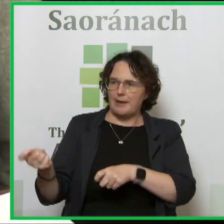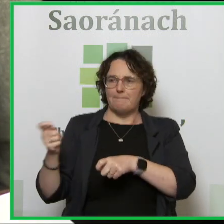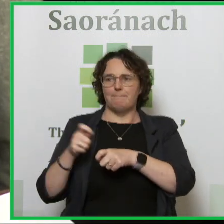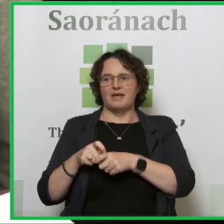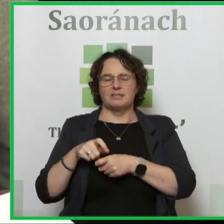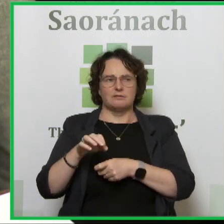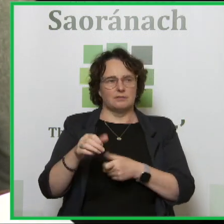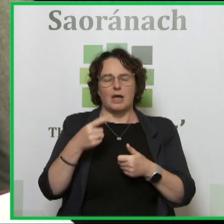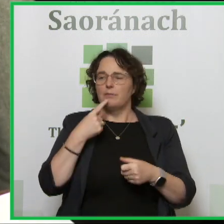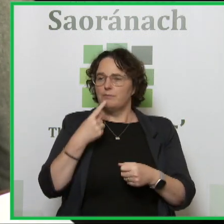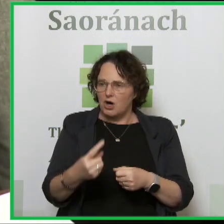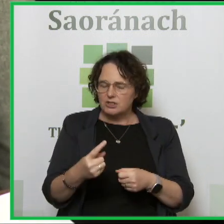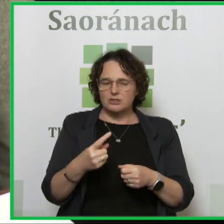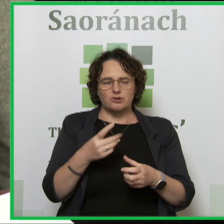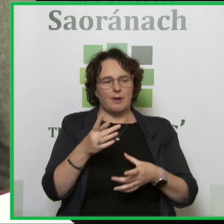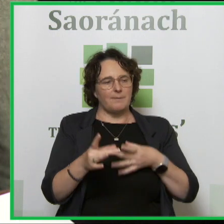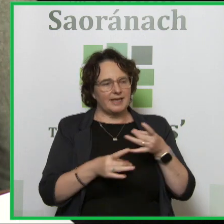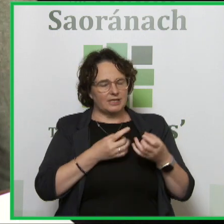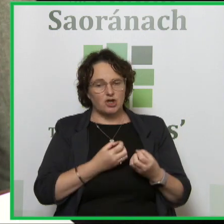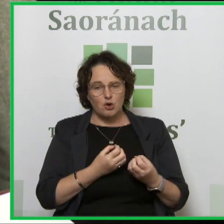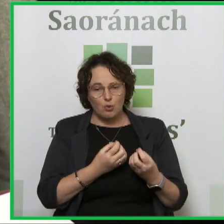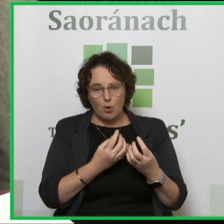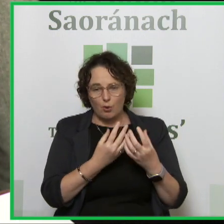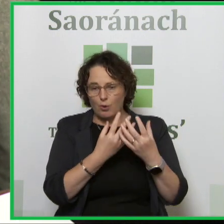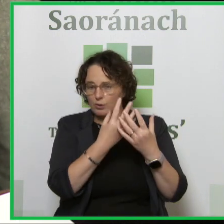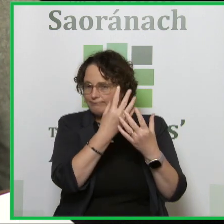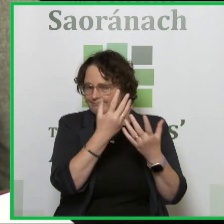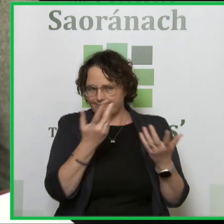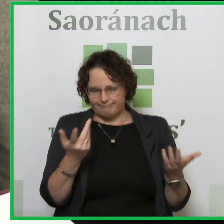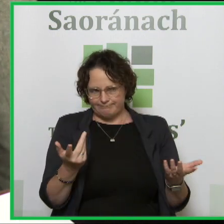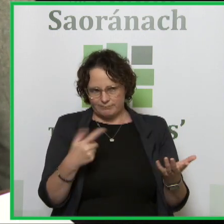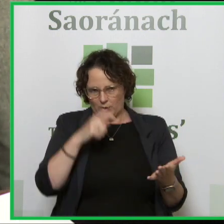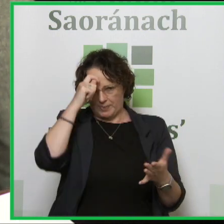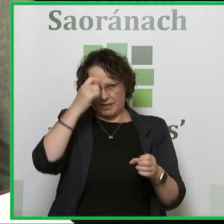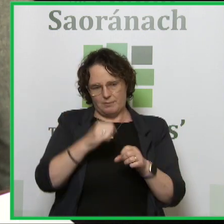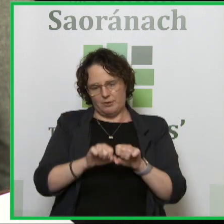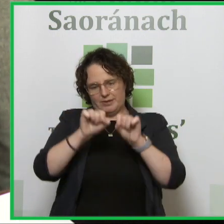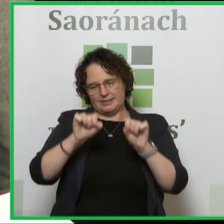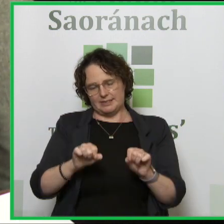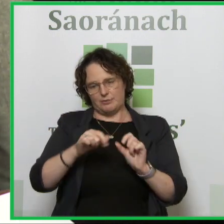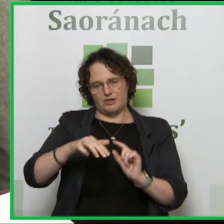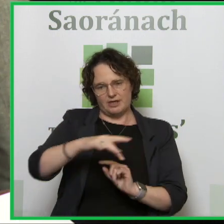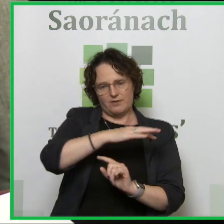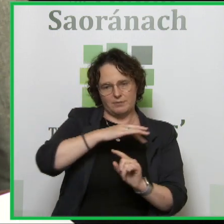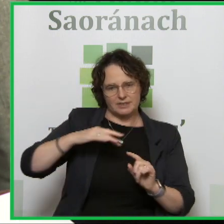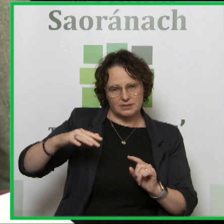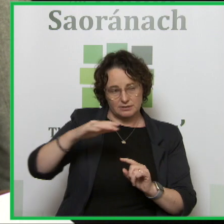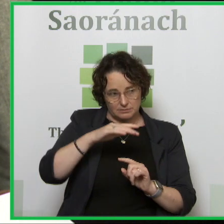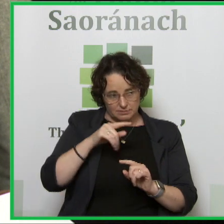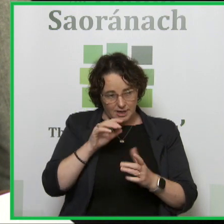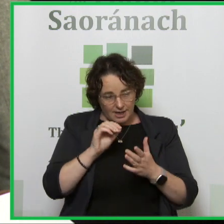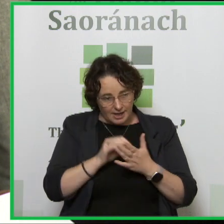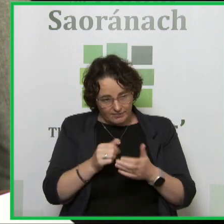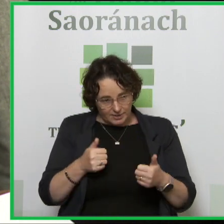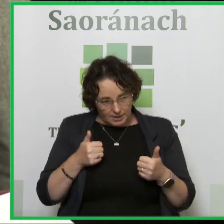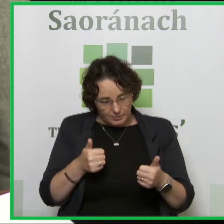concepts. But when we try to make them grow, we give very little consideration to the ecosystem and whether this system has the capacity